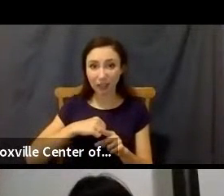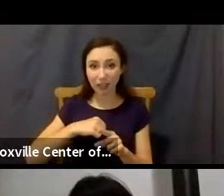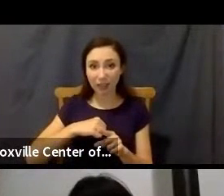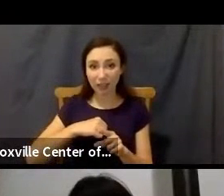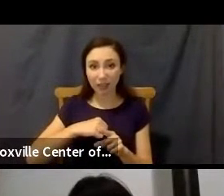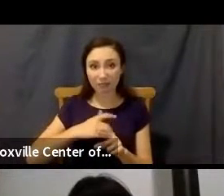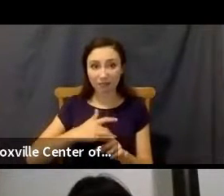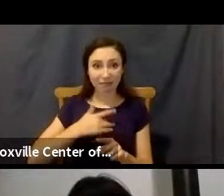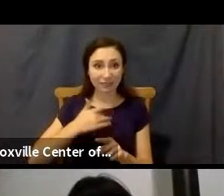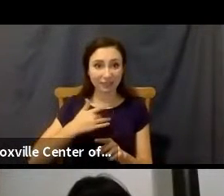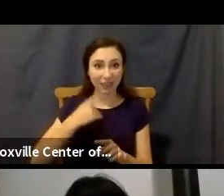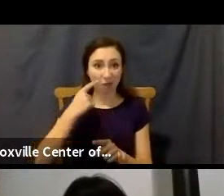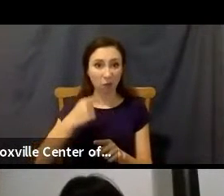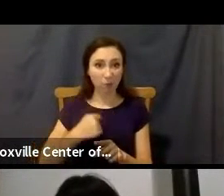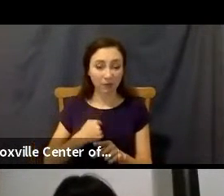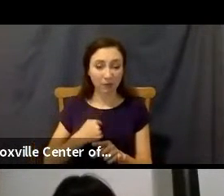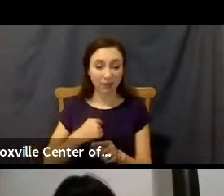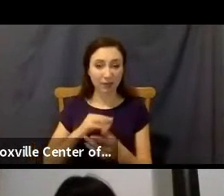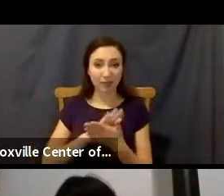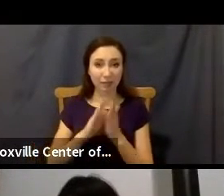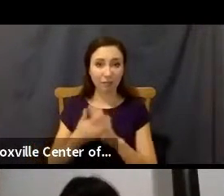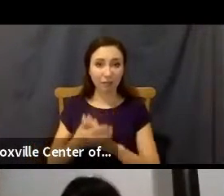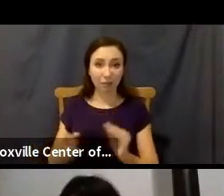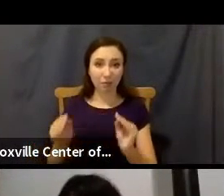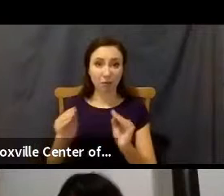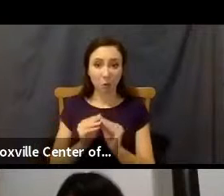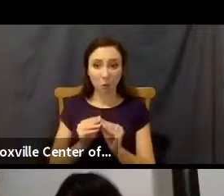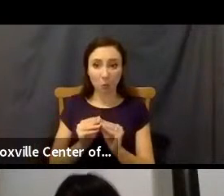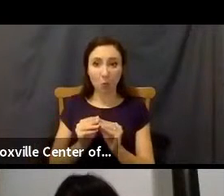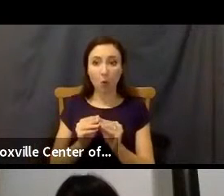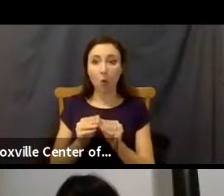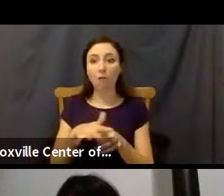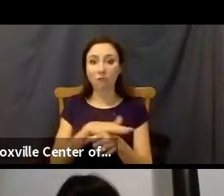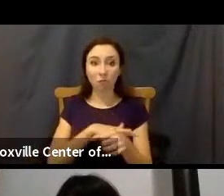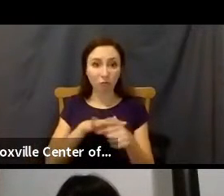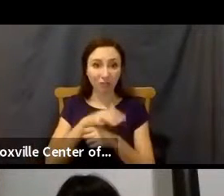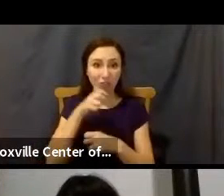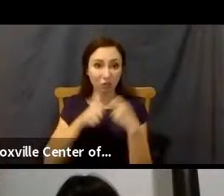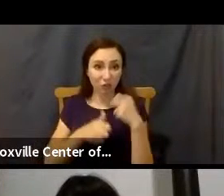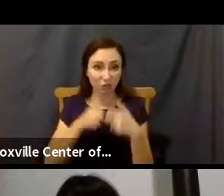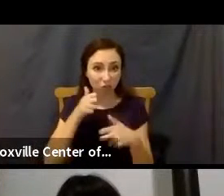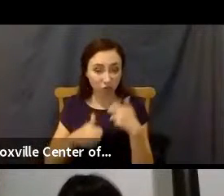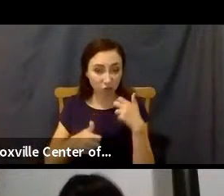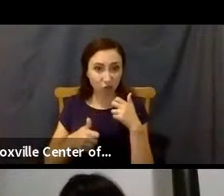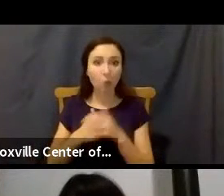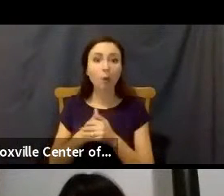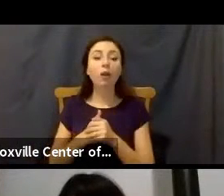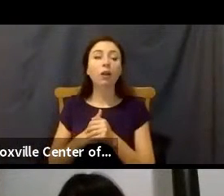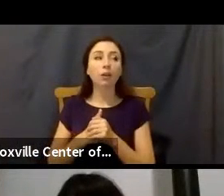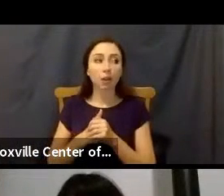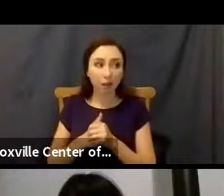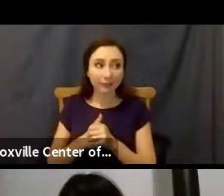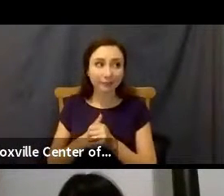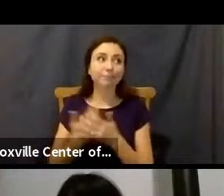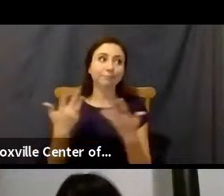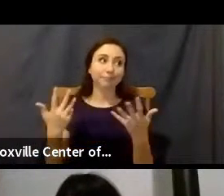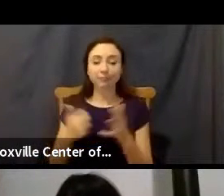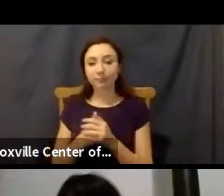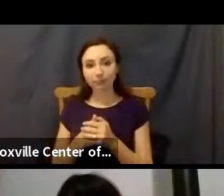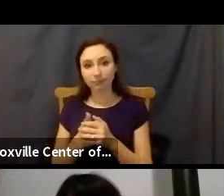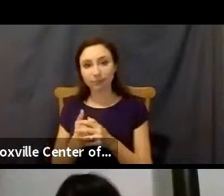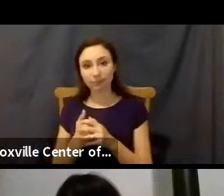what seems to me is it's becoming more, it may become more of a regional issue. And so, in other words,